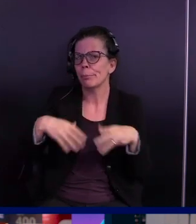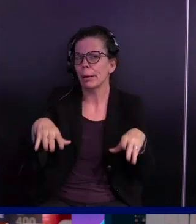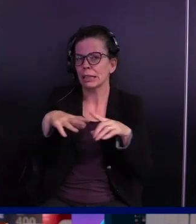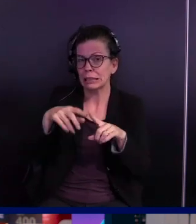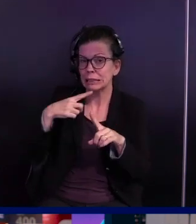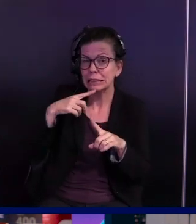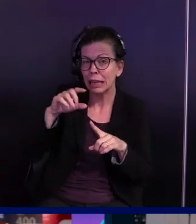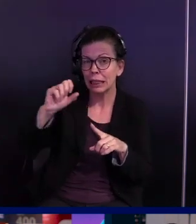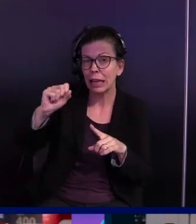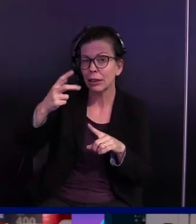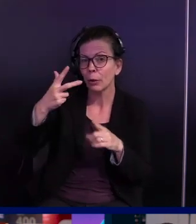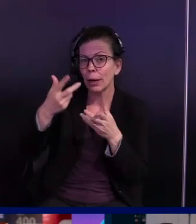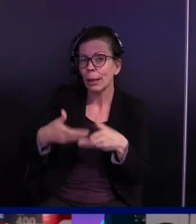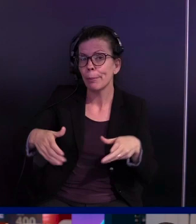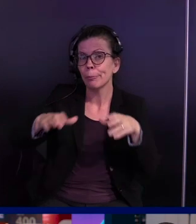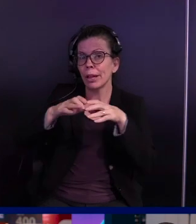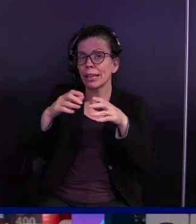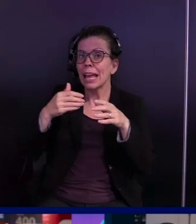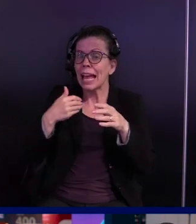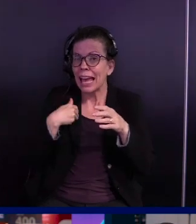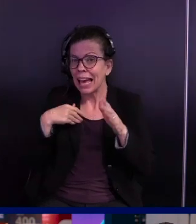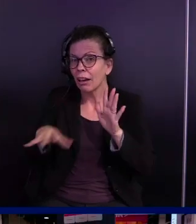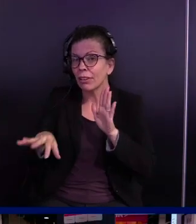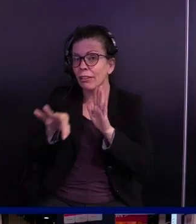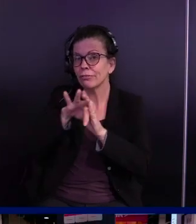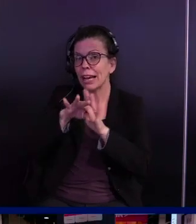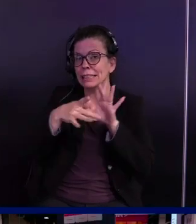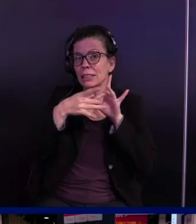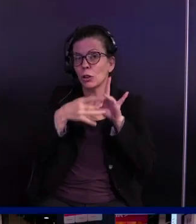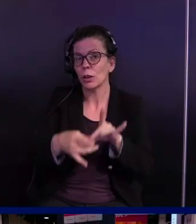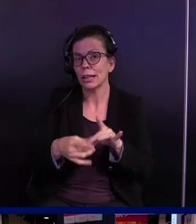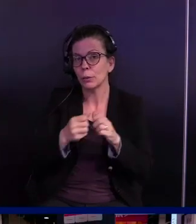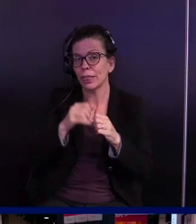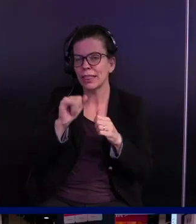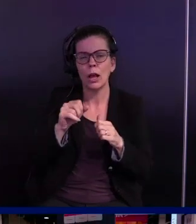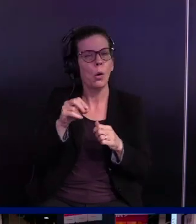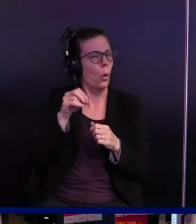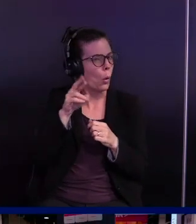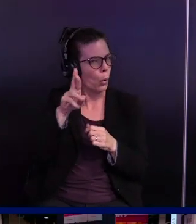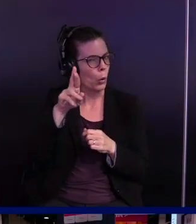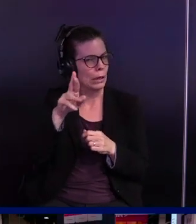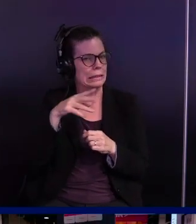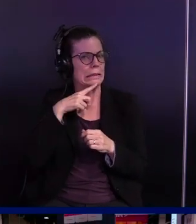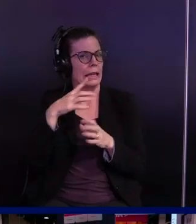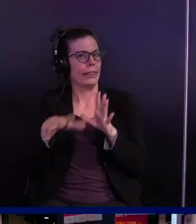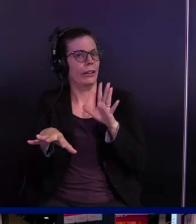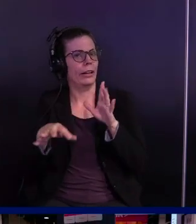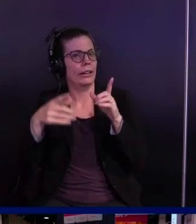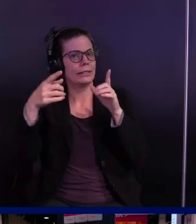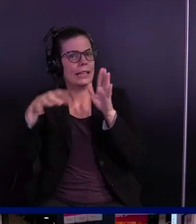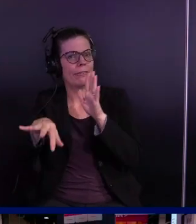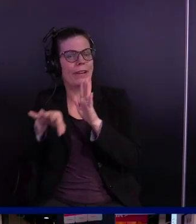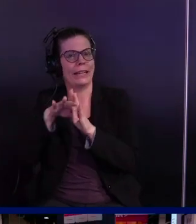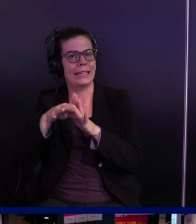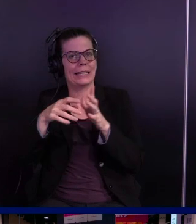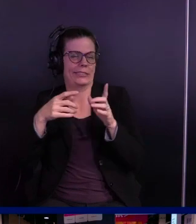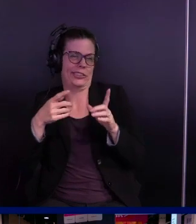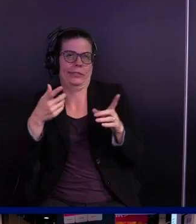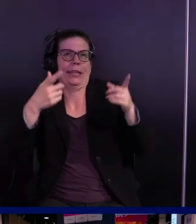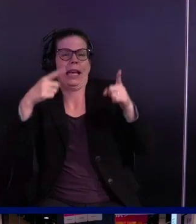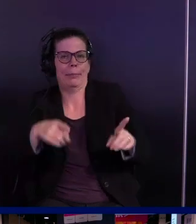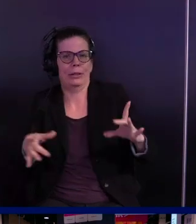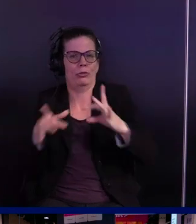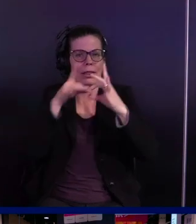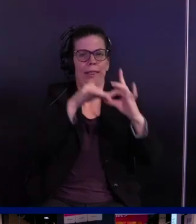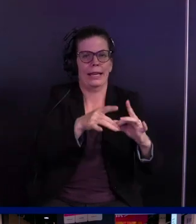bucket has a finding related to it, or there is a finding that happens to be related to the S3 bucket?